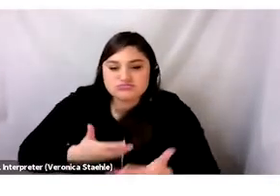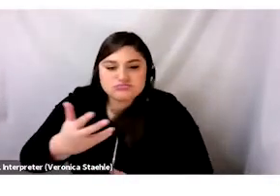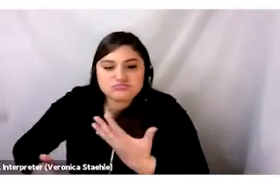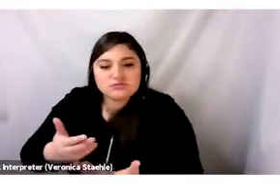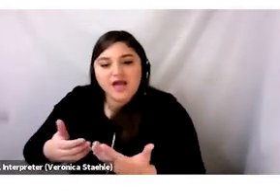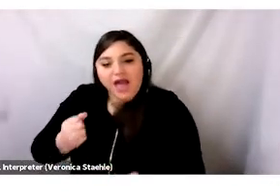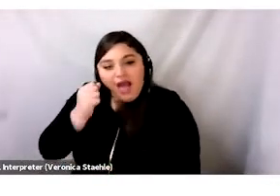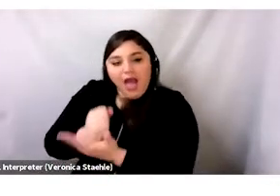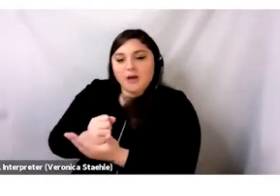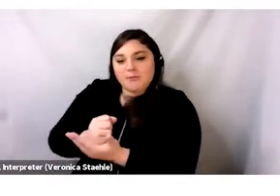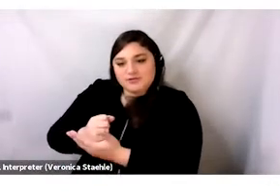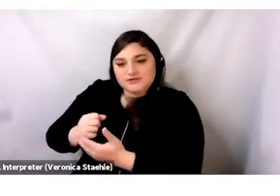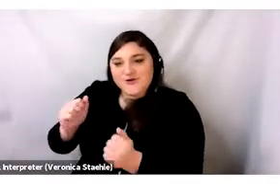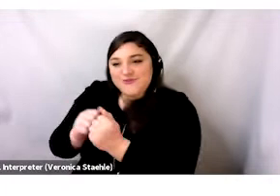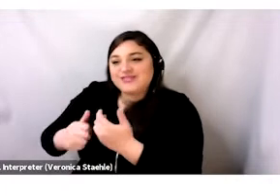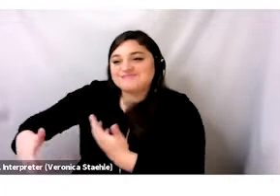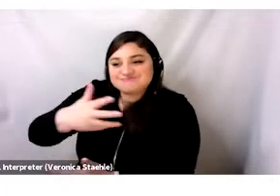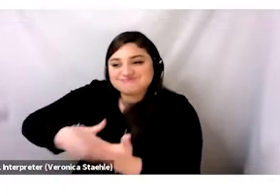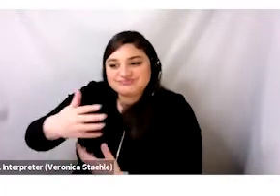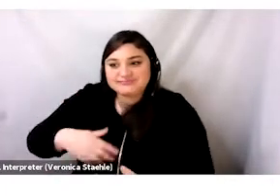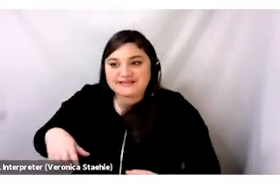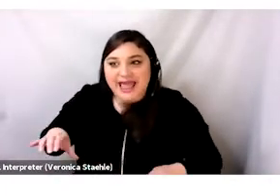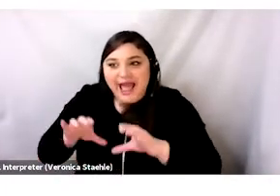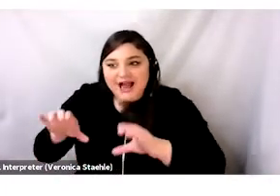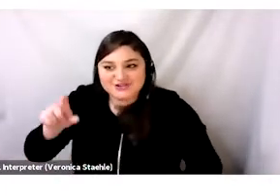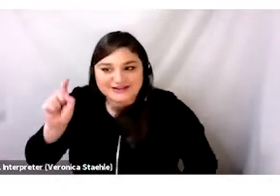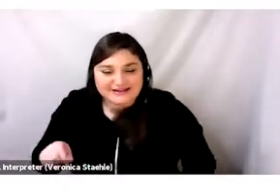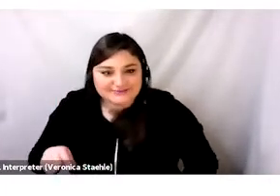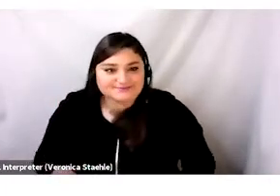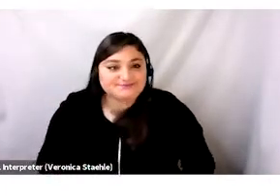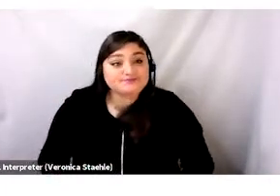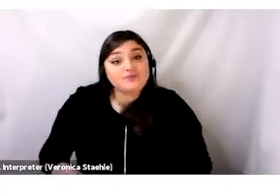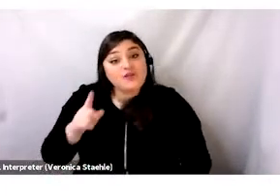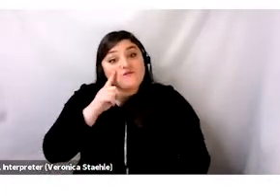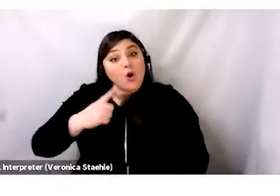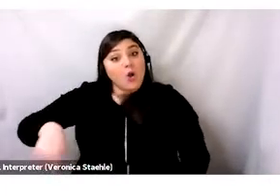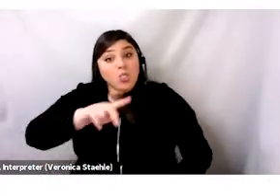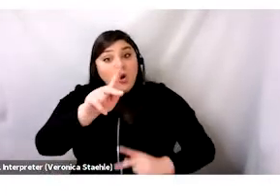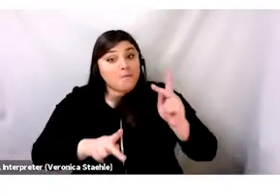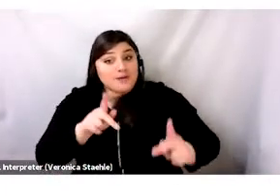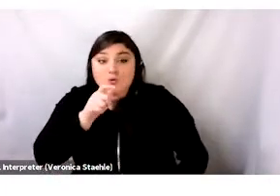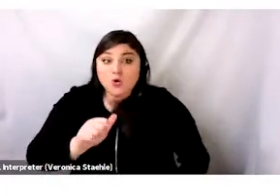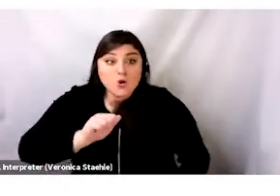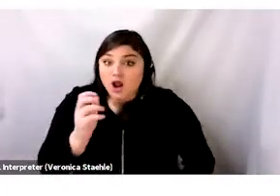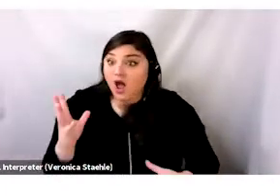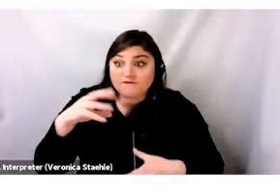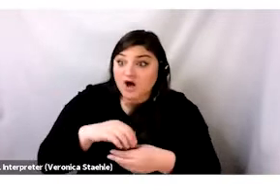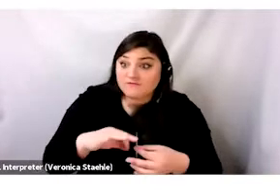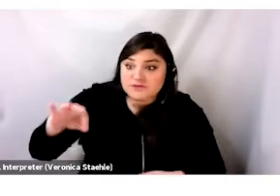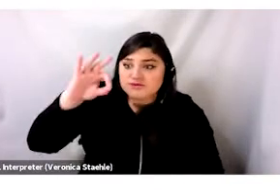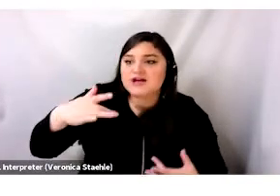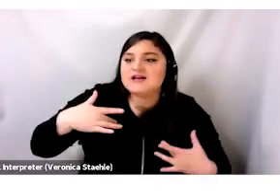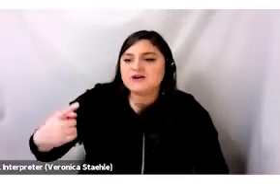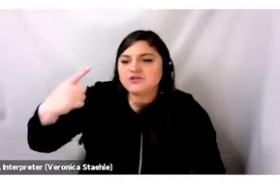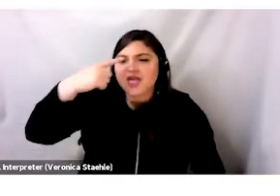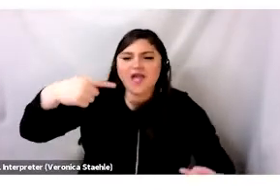Those who are not engaged in spiritual pursuits might put it differently. Quote, I'll get my head straight first. I'll